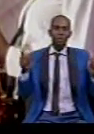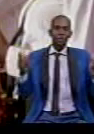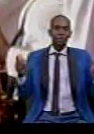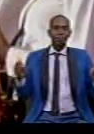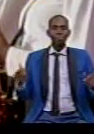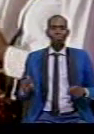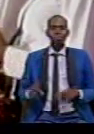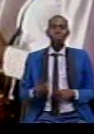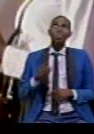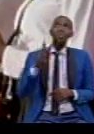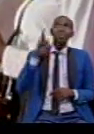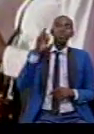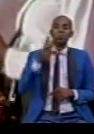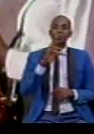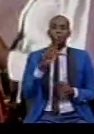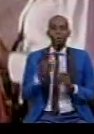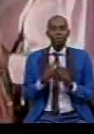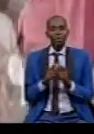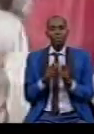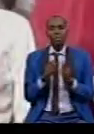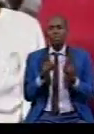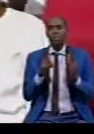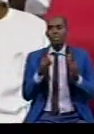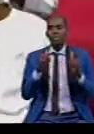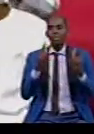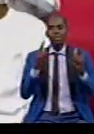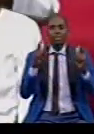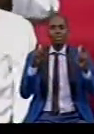Are you living up to the privilege you have in Christ?